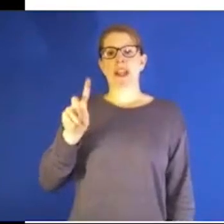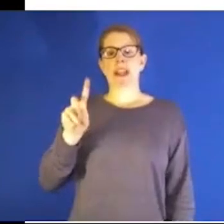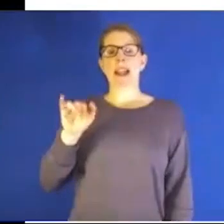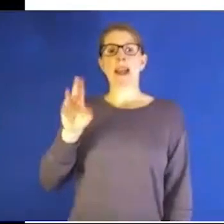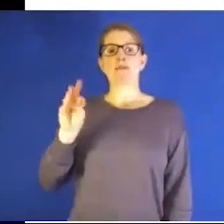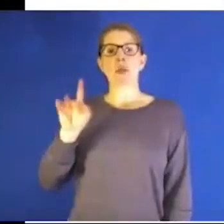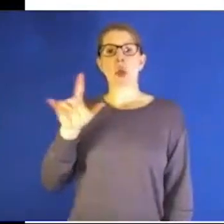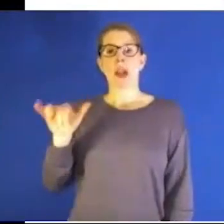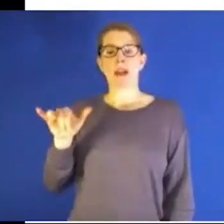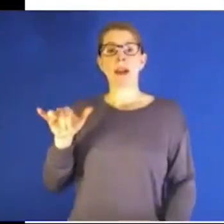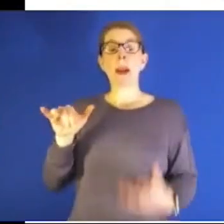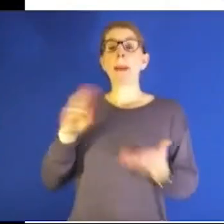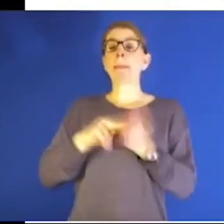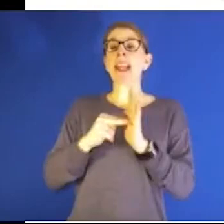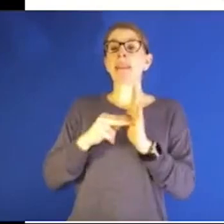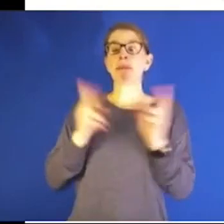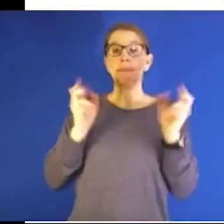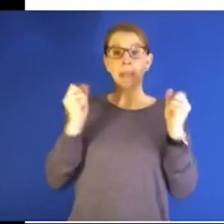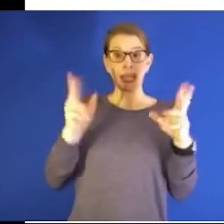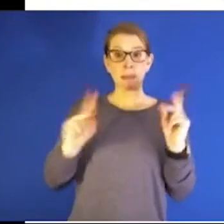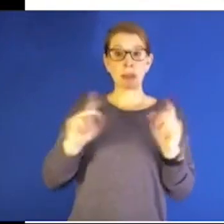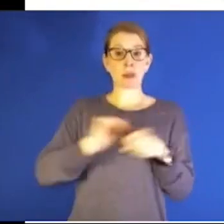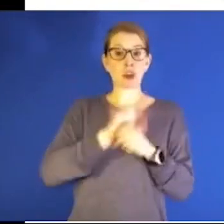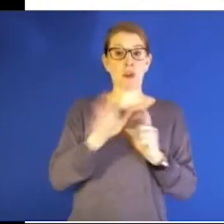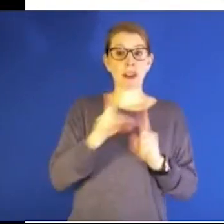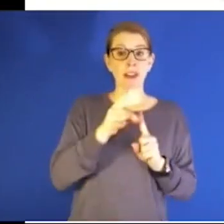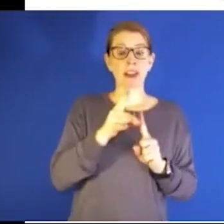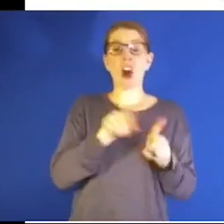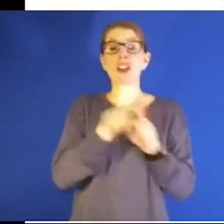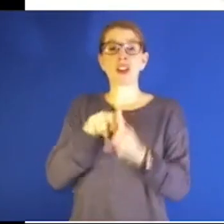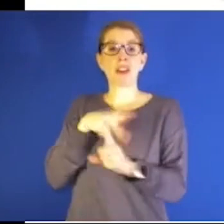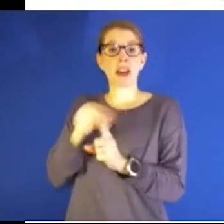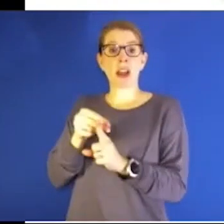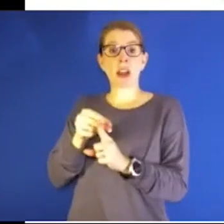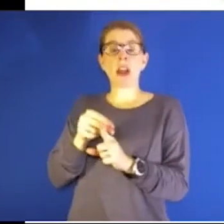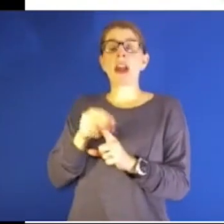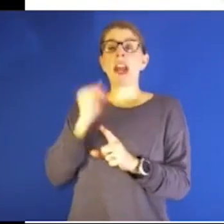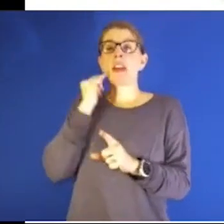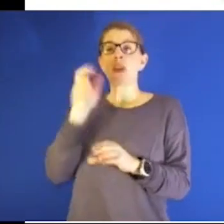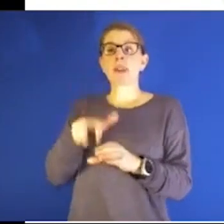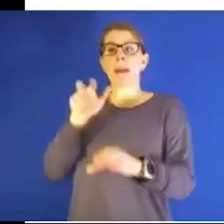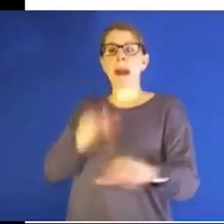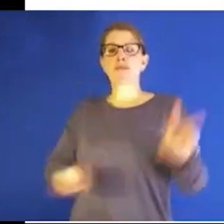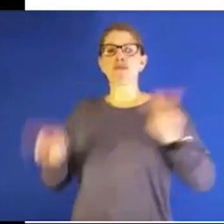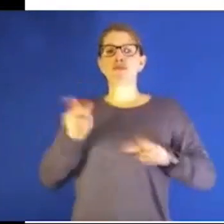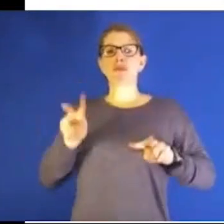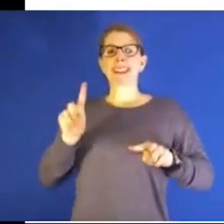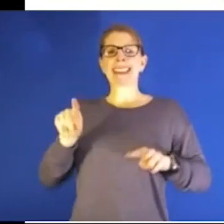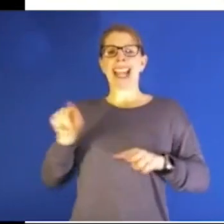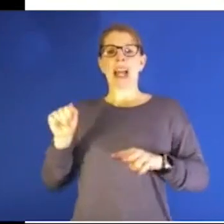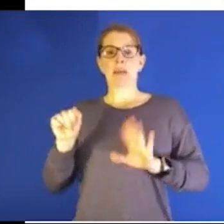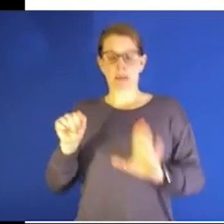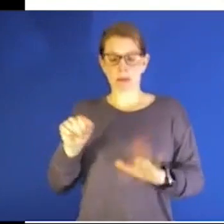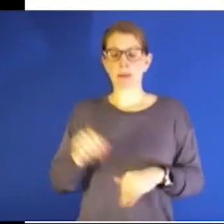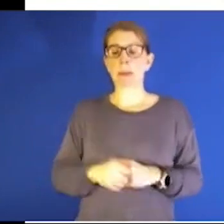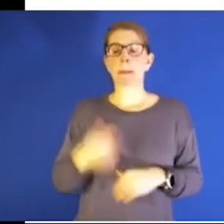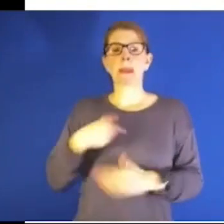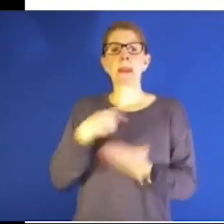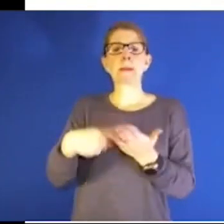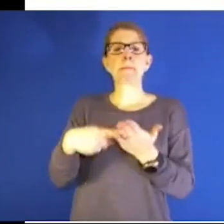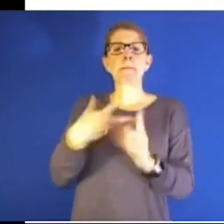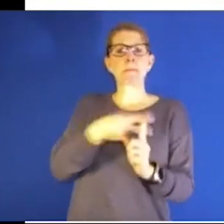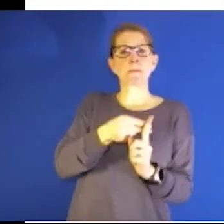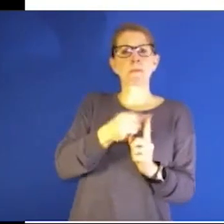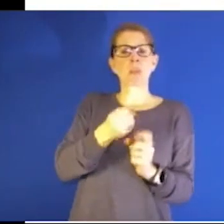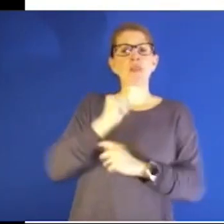have had COVID and a lot of people have been vaccinated. So if you step back and look at the data, for the ages, we talk a lot about vaccine resistance,